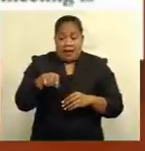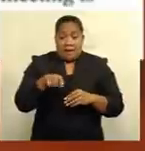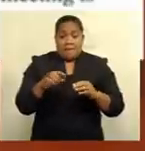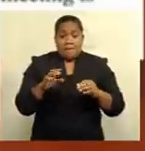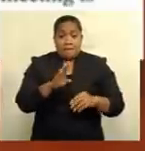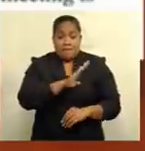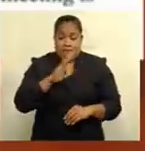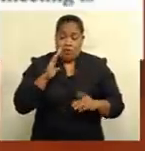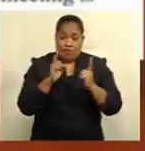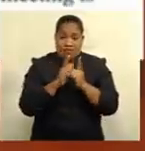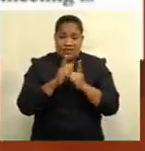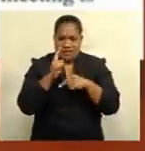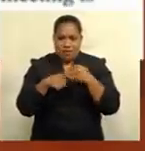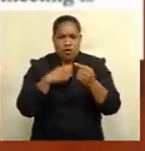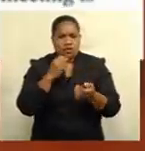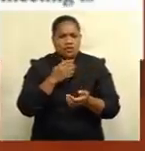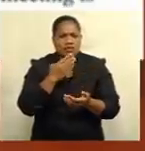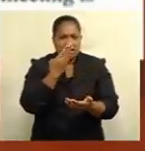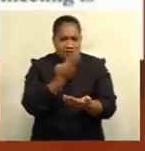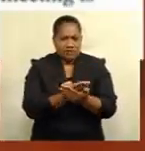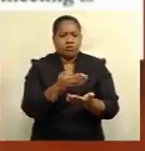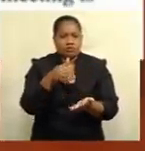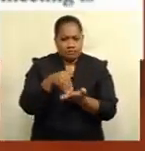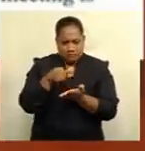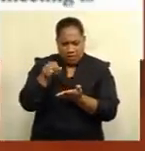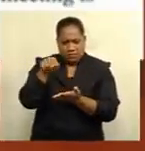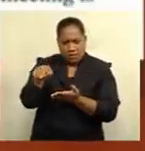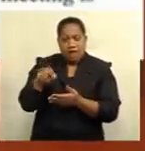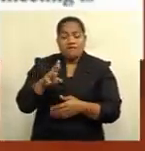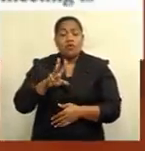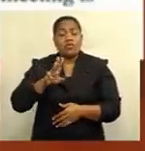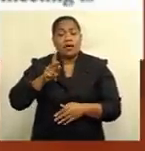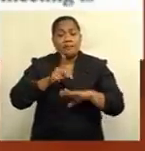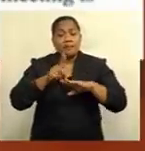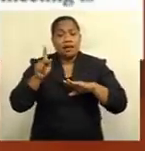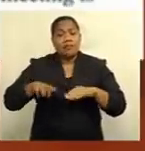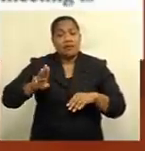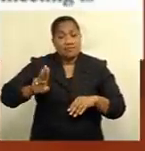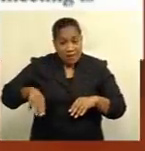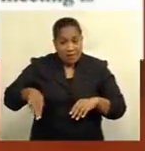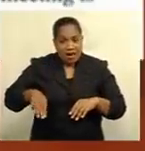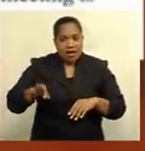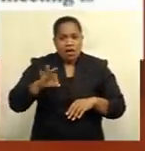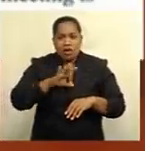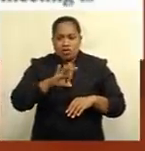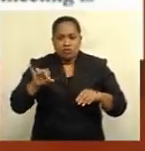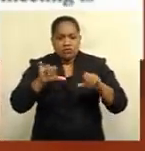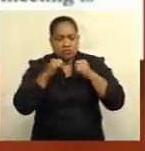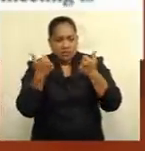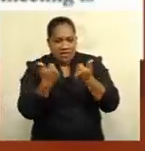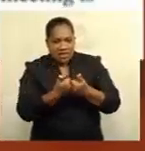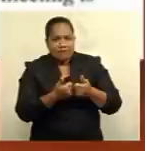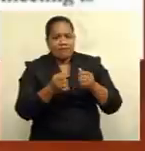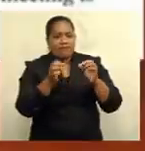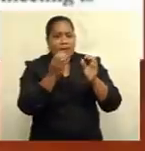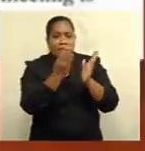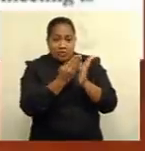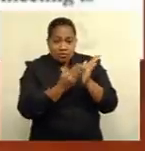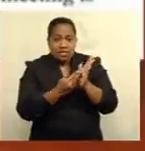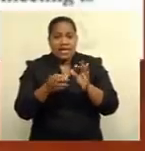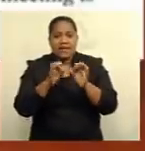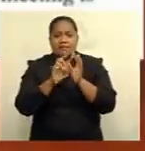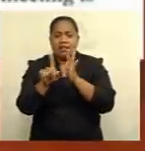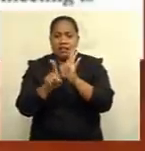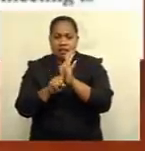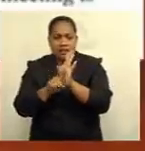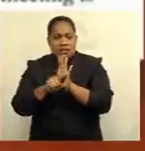to show that they passed a resolution for its parliamentary members to vote against the budget and Bill 17. Chief Justice Kamal